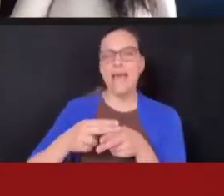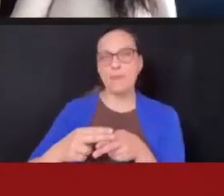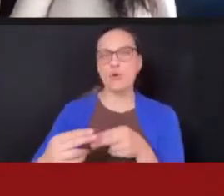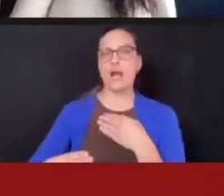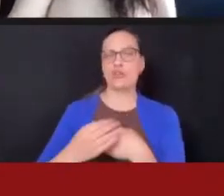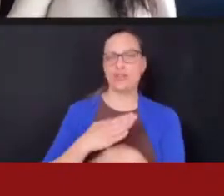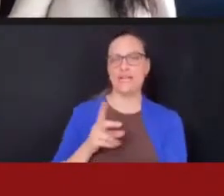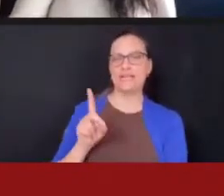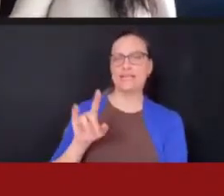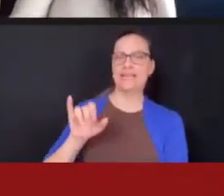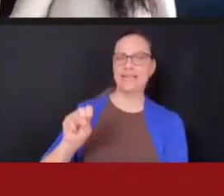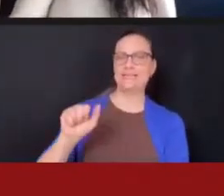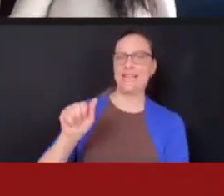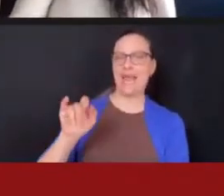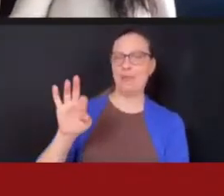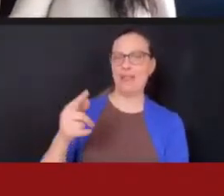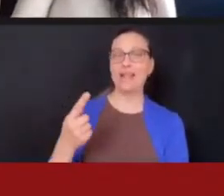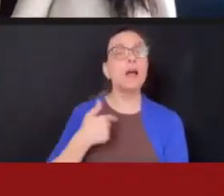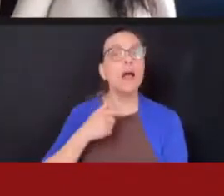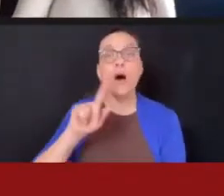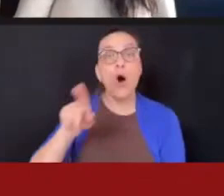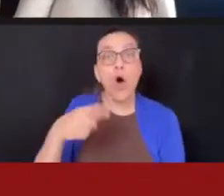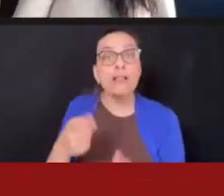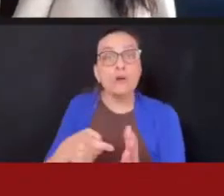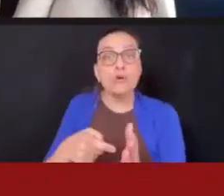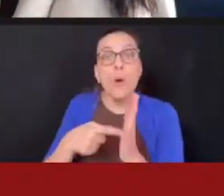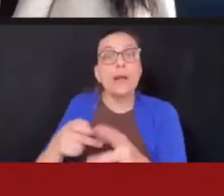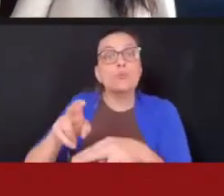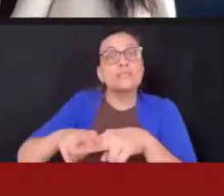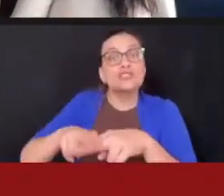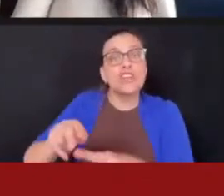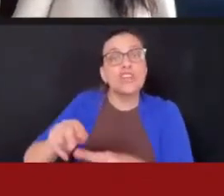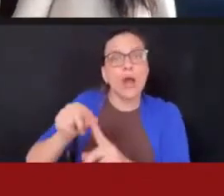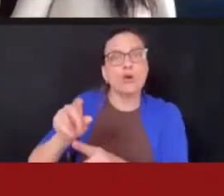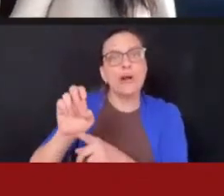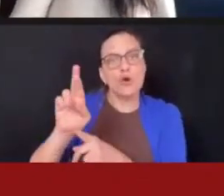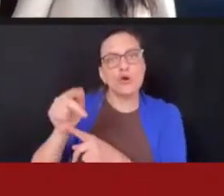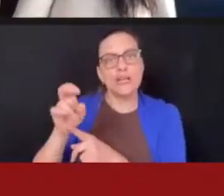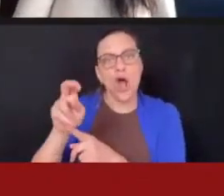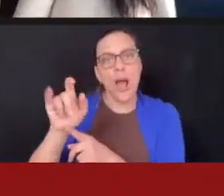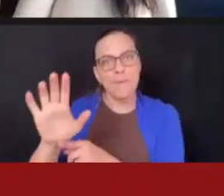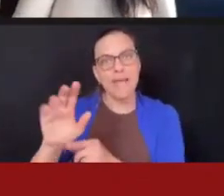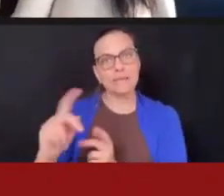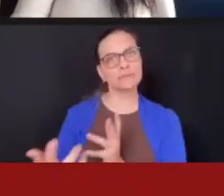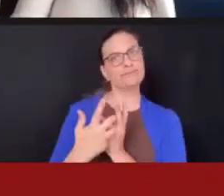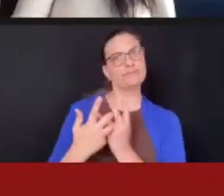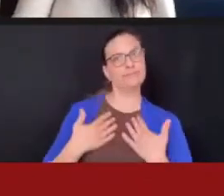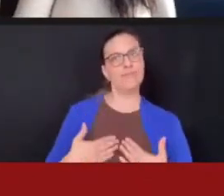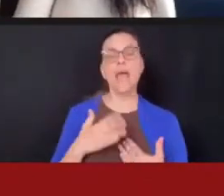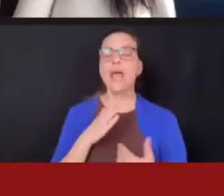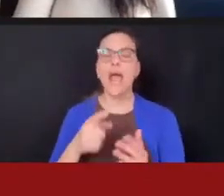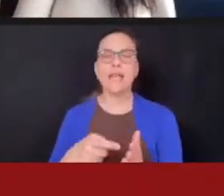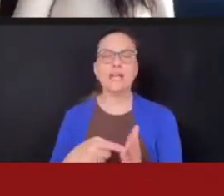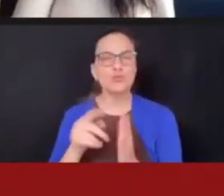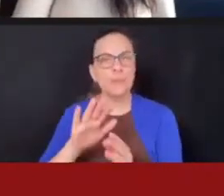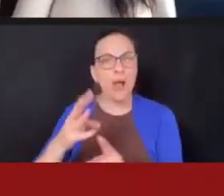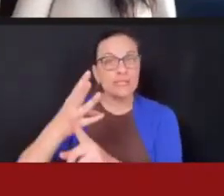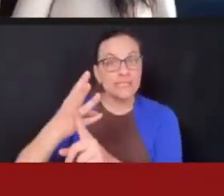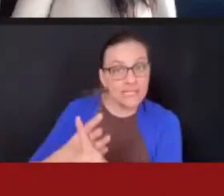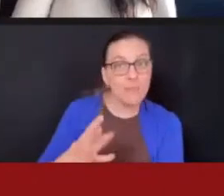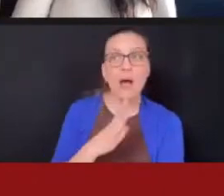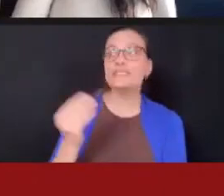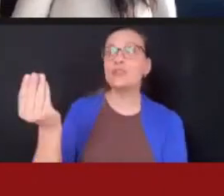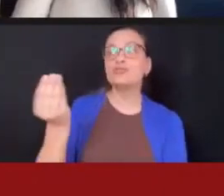required was an ergonomic chair, and it took about 6 months, and I was told that it was going to have to come out of my